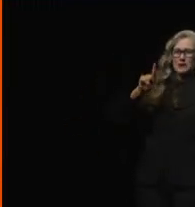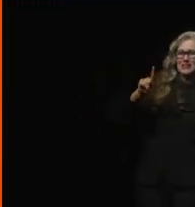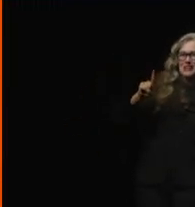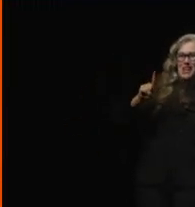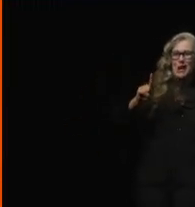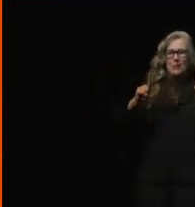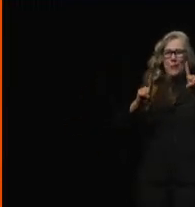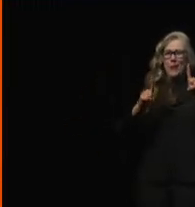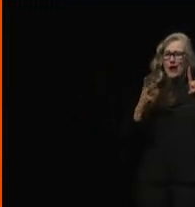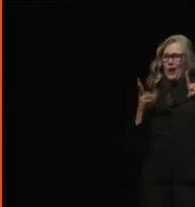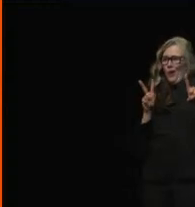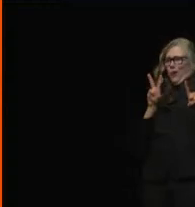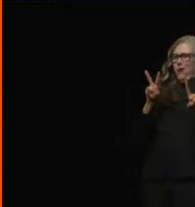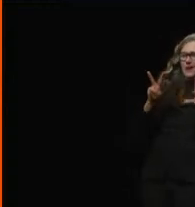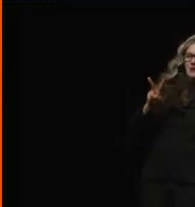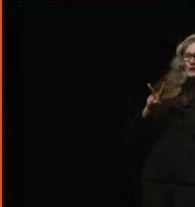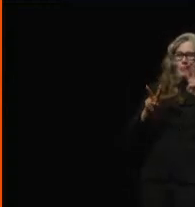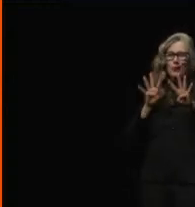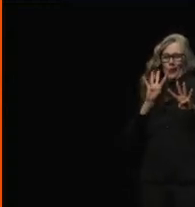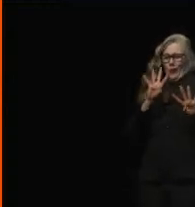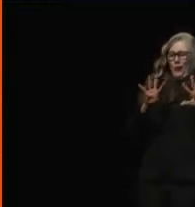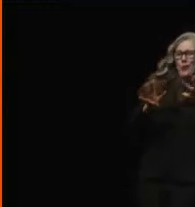you're never alone.